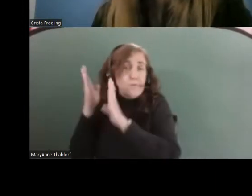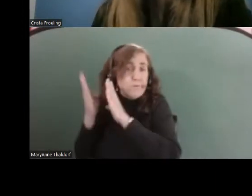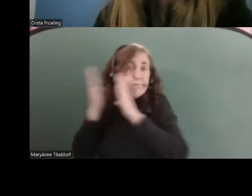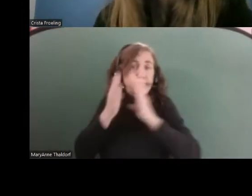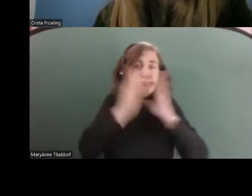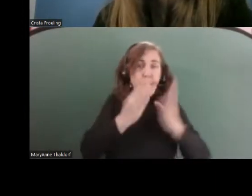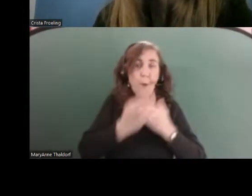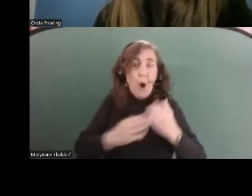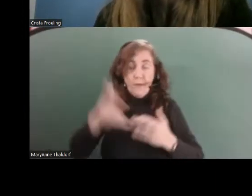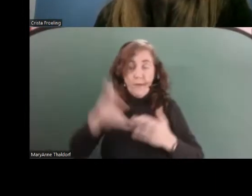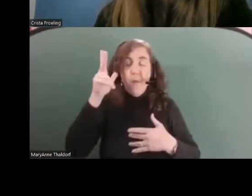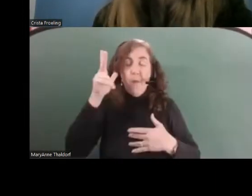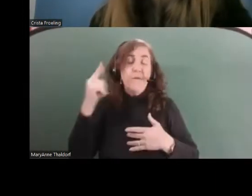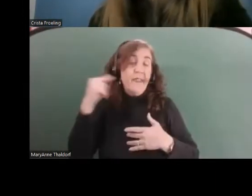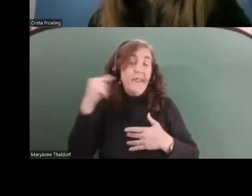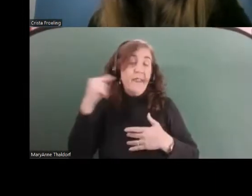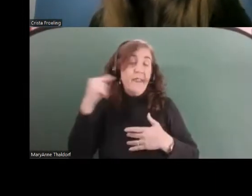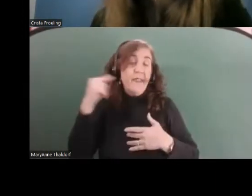or